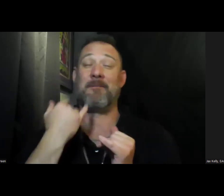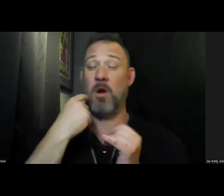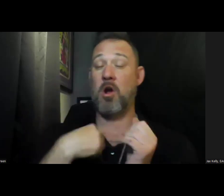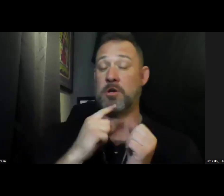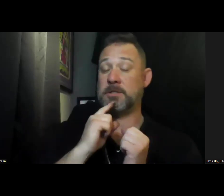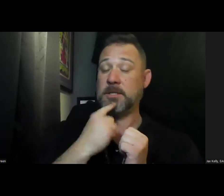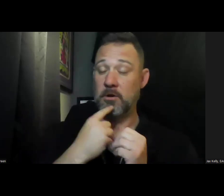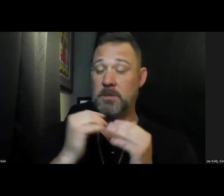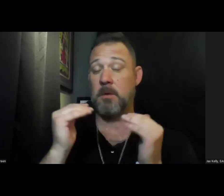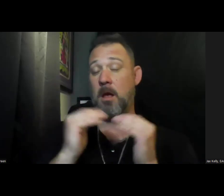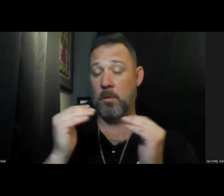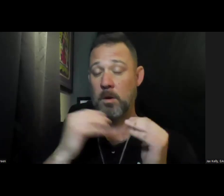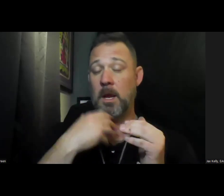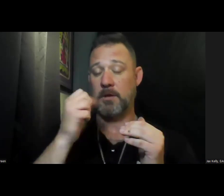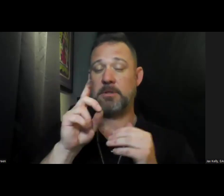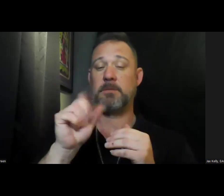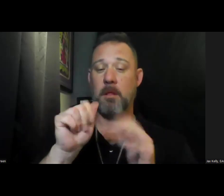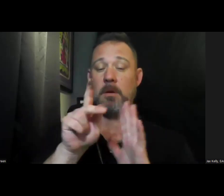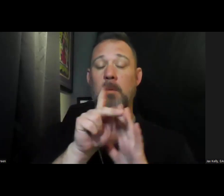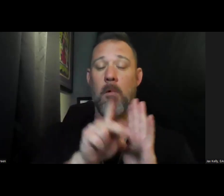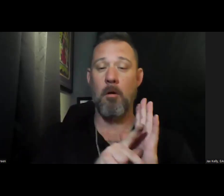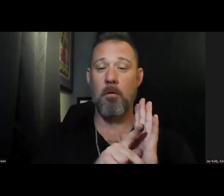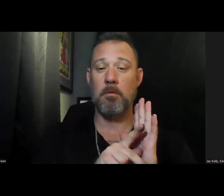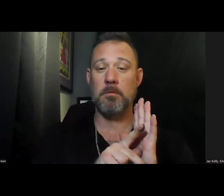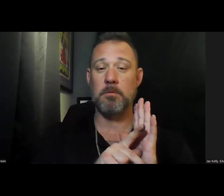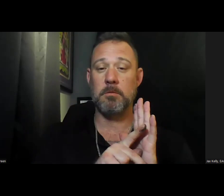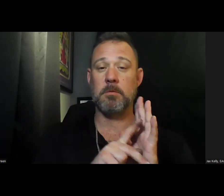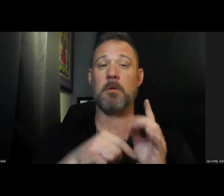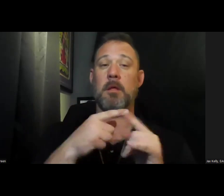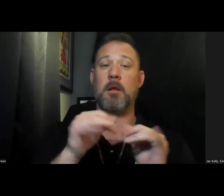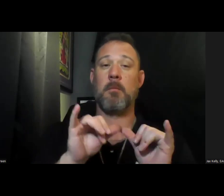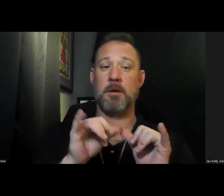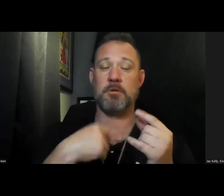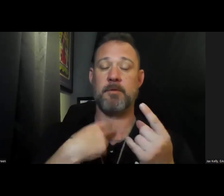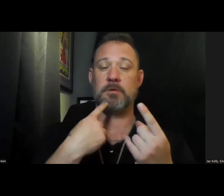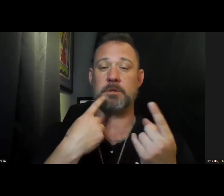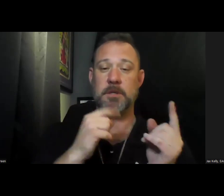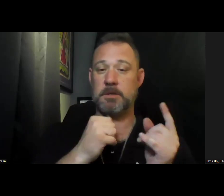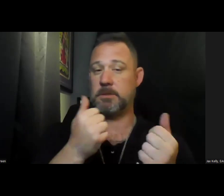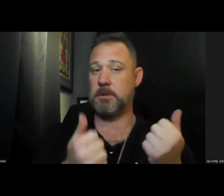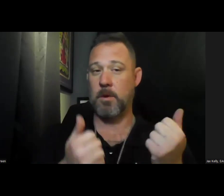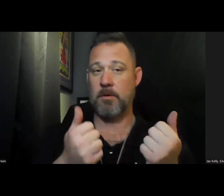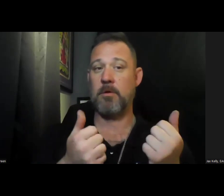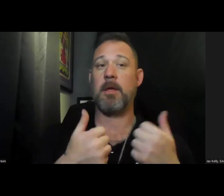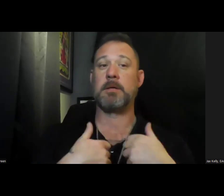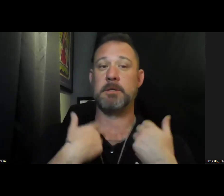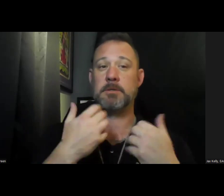serious about equity and aging and disability policy, then the measure of our success will not be whether services exist on paper.